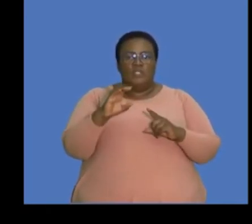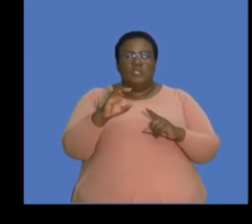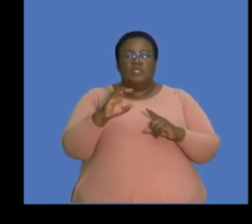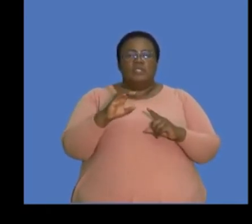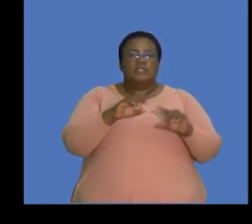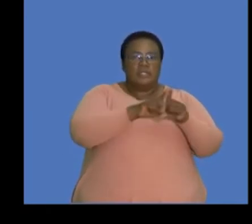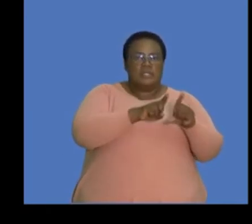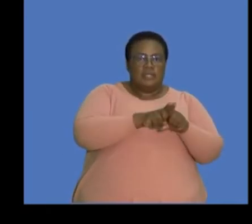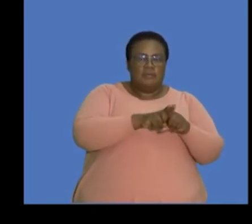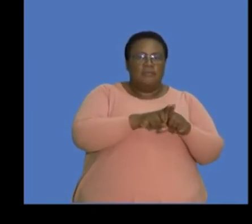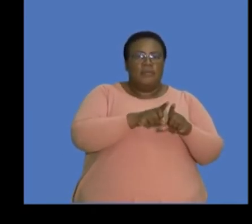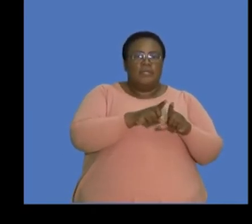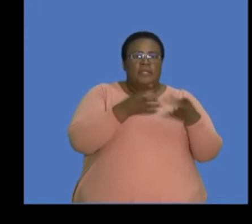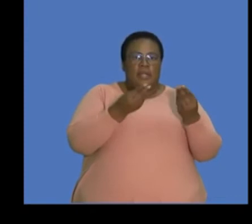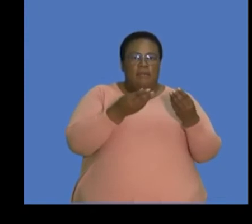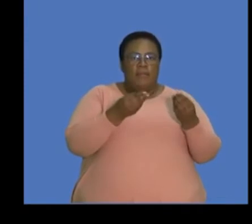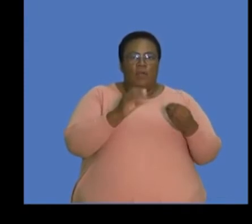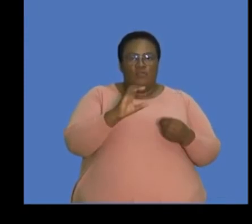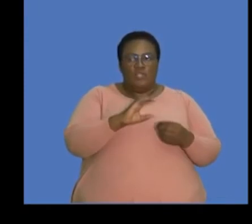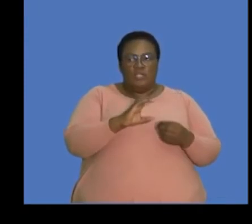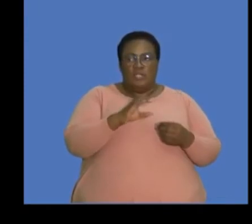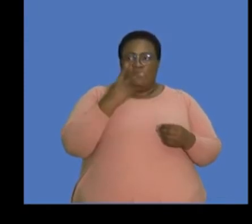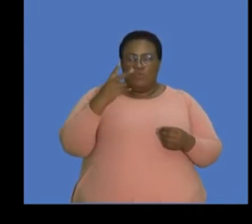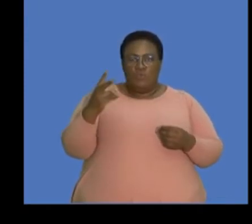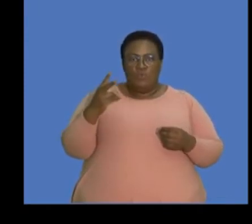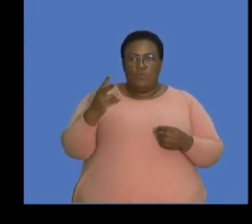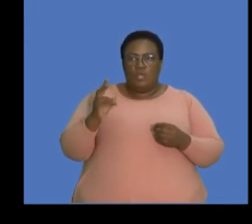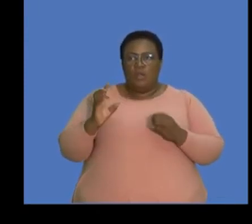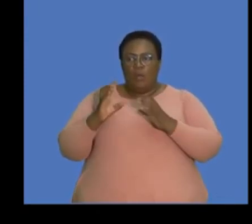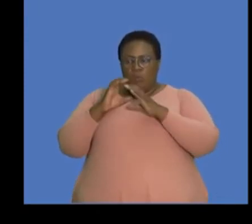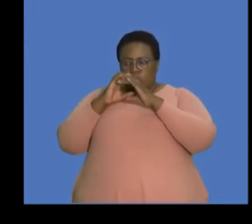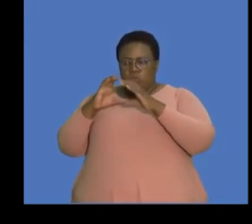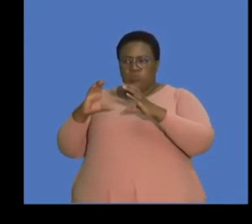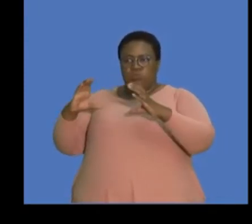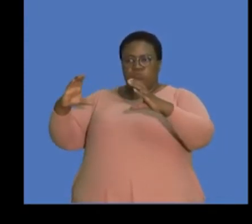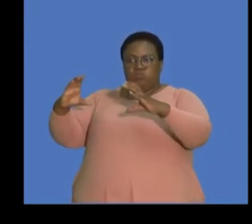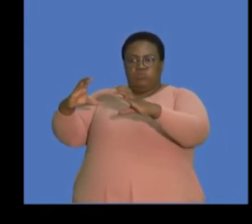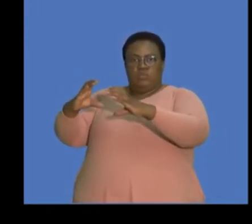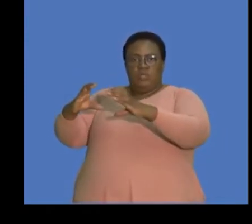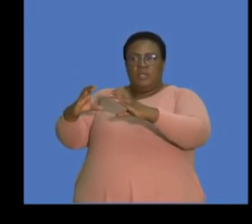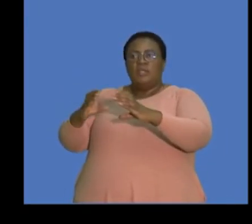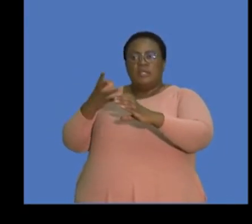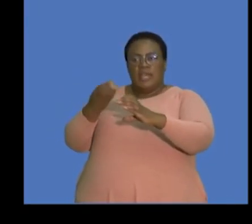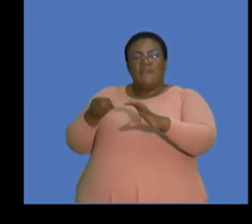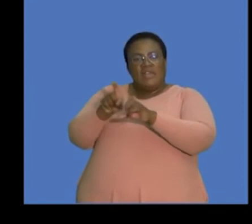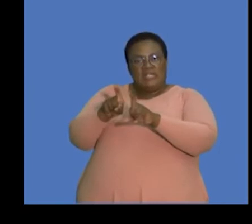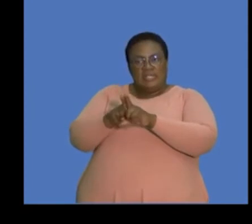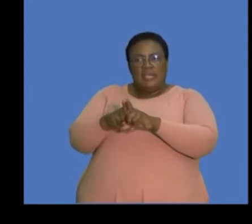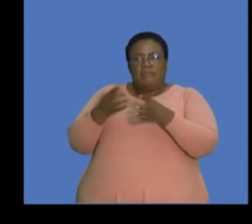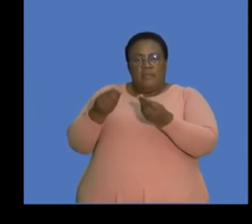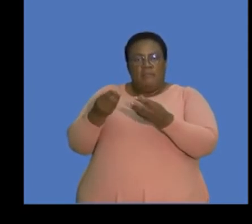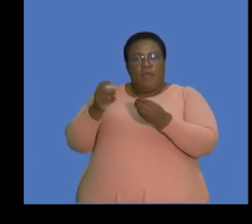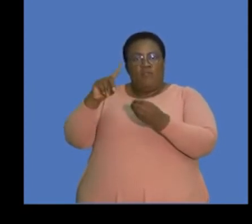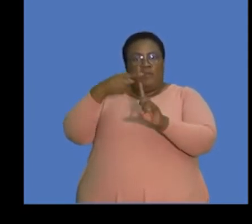of negative charges. Okay, but if you look at the balloon in this snippet, it has got the same number